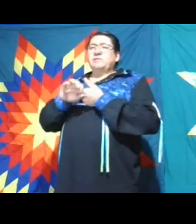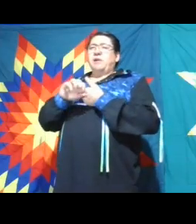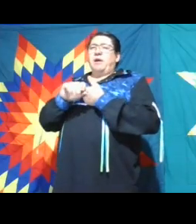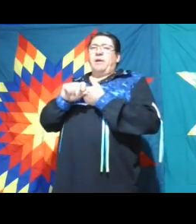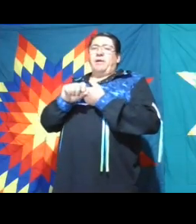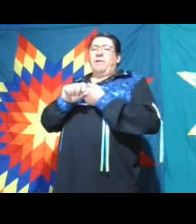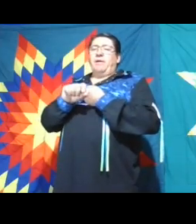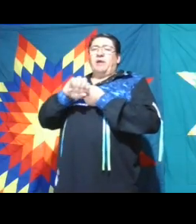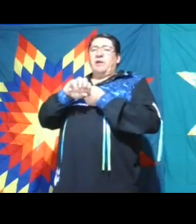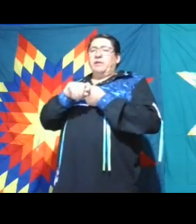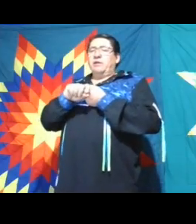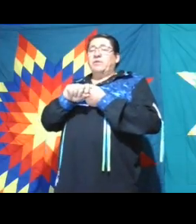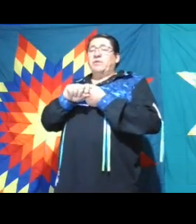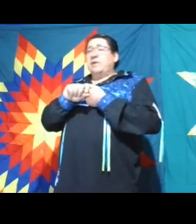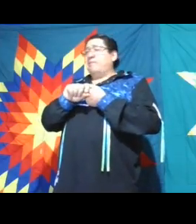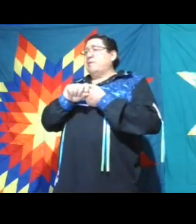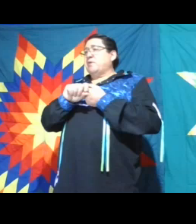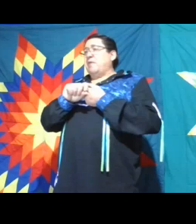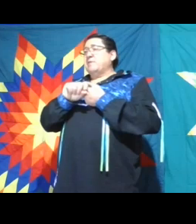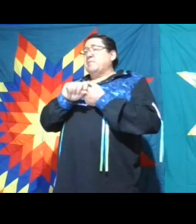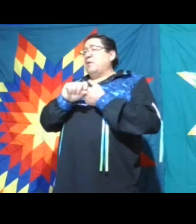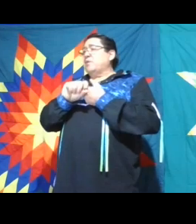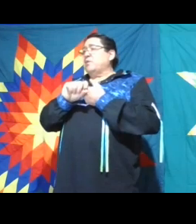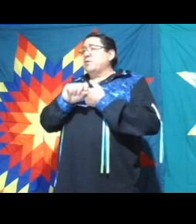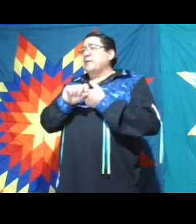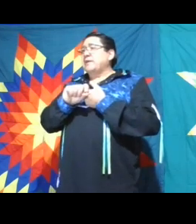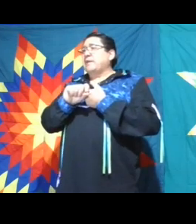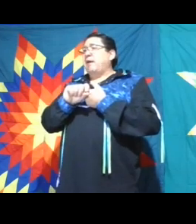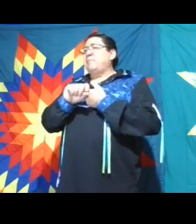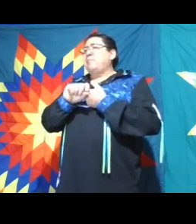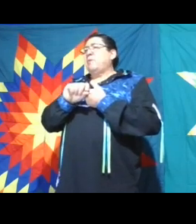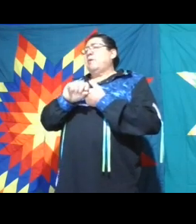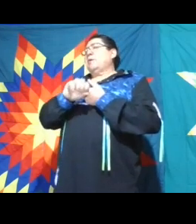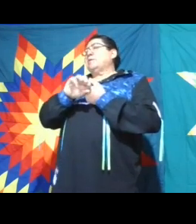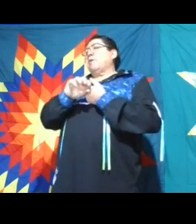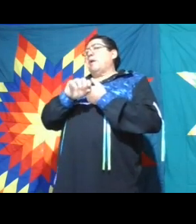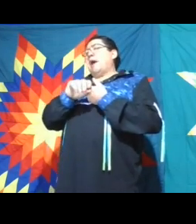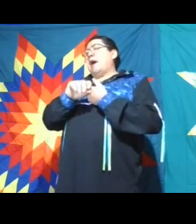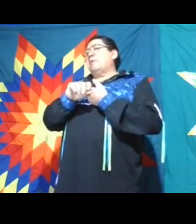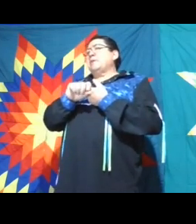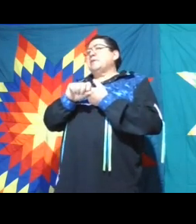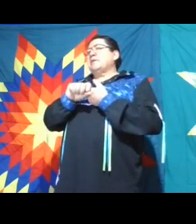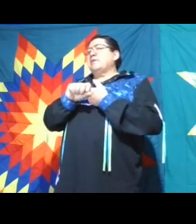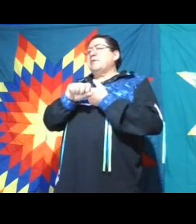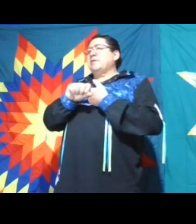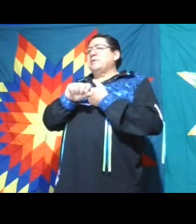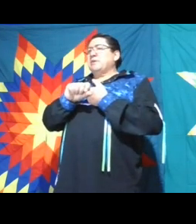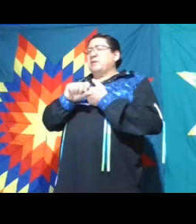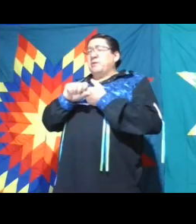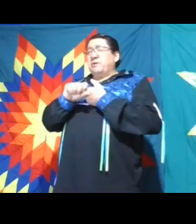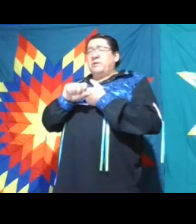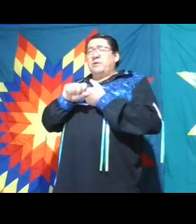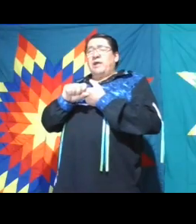Transportation. A lot of the youth don't have the drivers, if not learners at the time. So how does